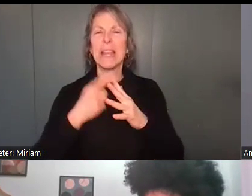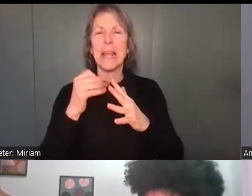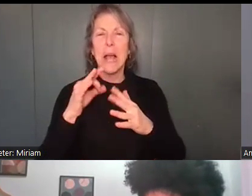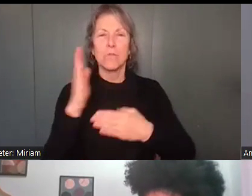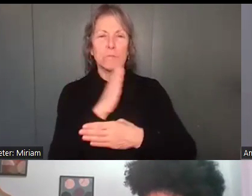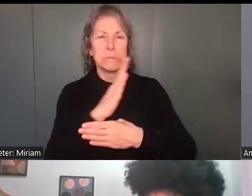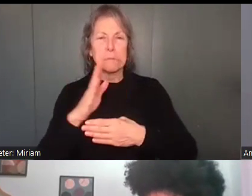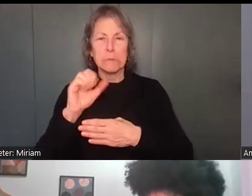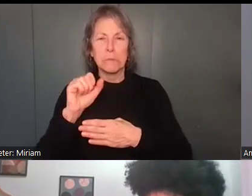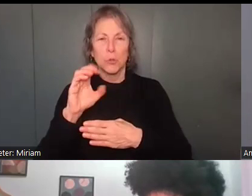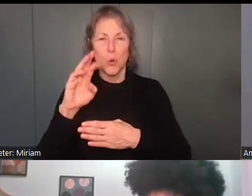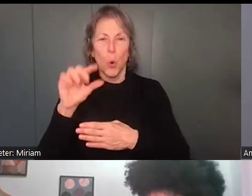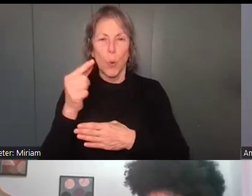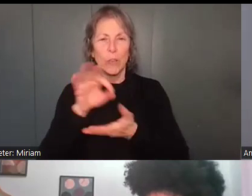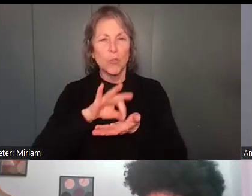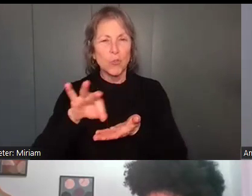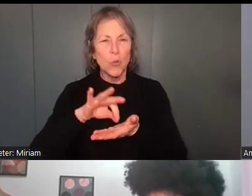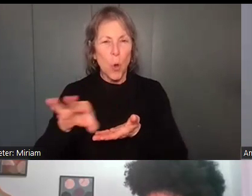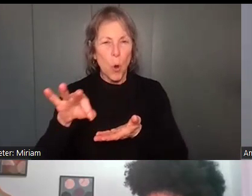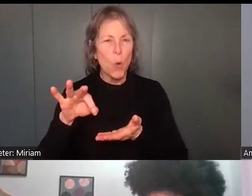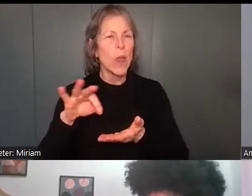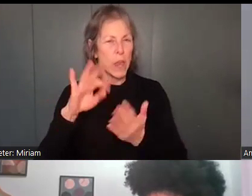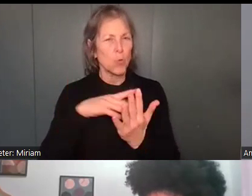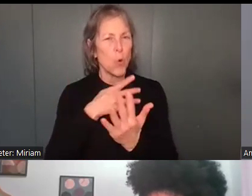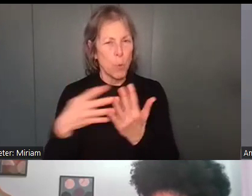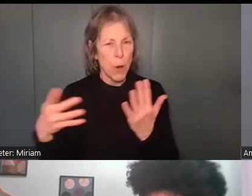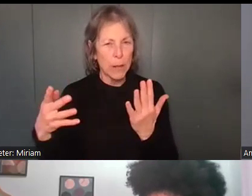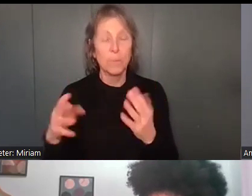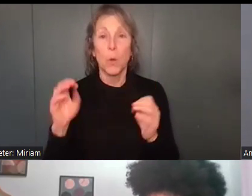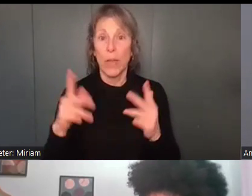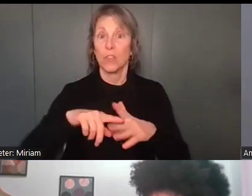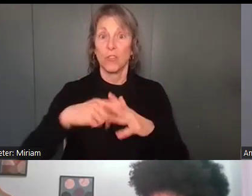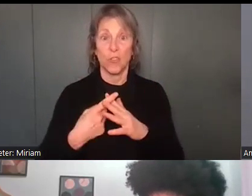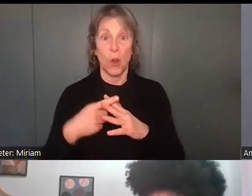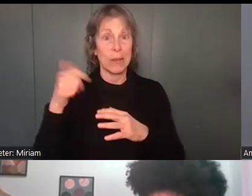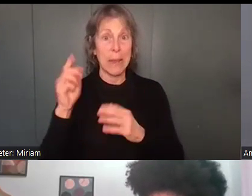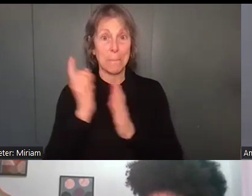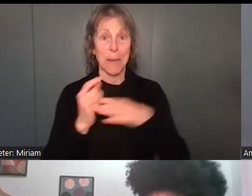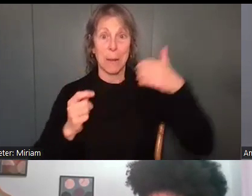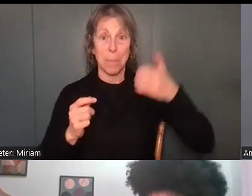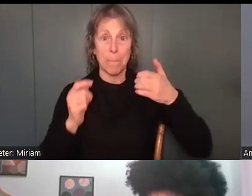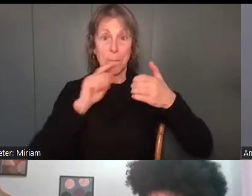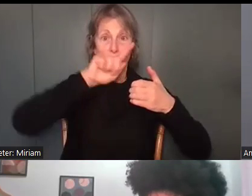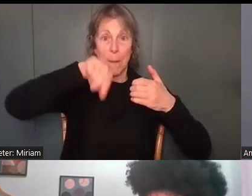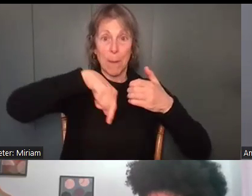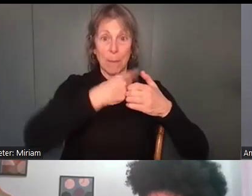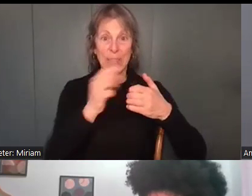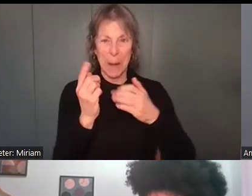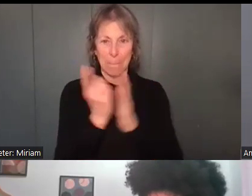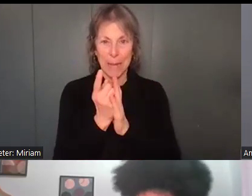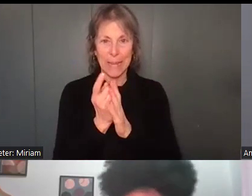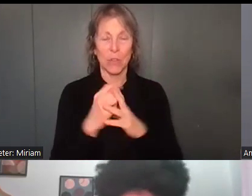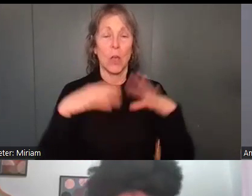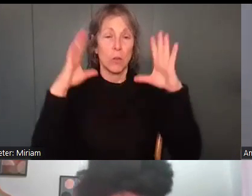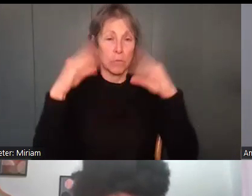application. So having said that, let's go. I'm going to go ahead and start a 10-minute clock. Again, feel free to turn off your video and mute yourself